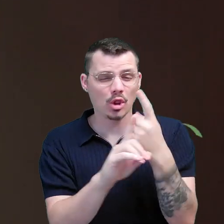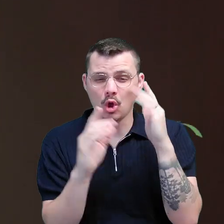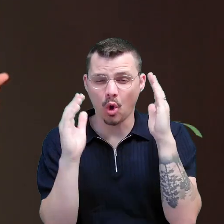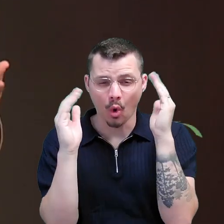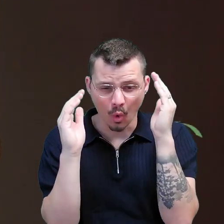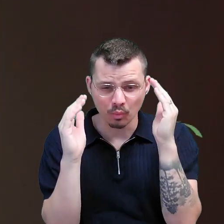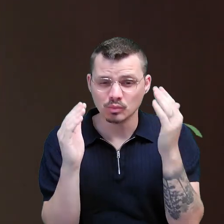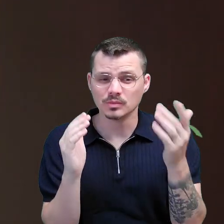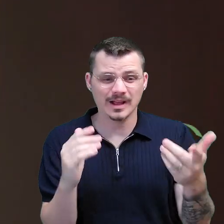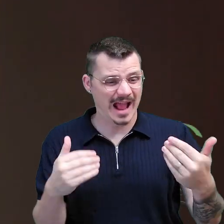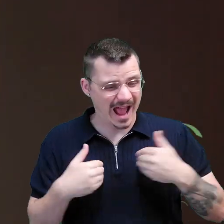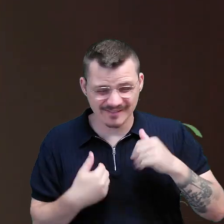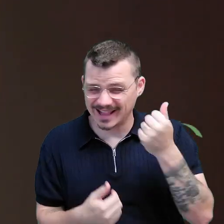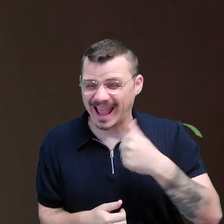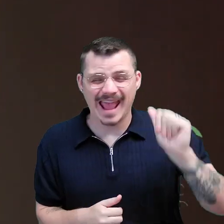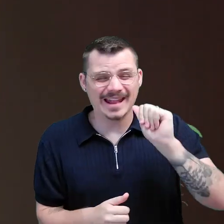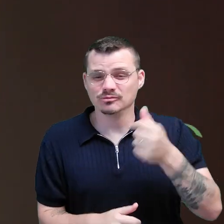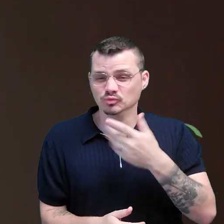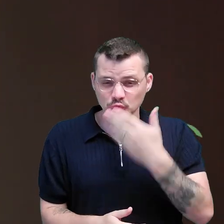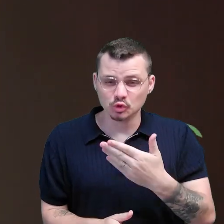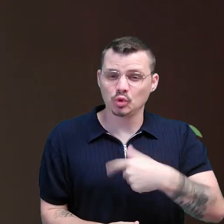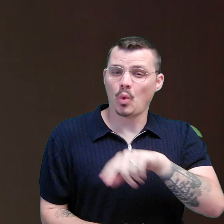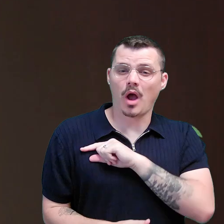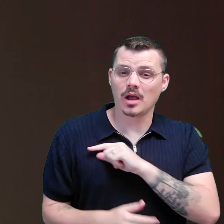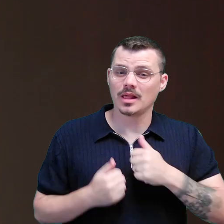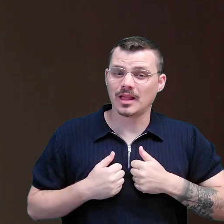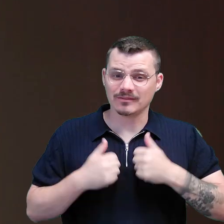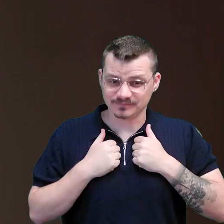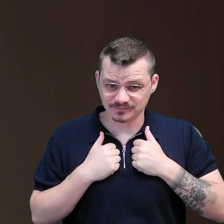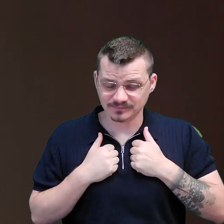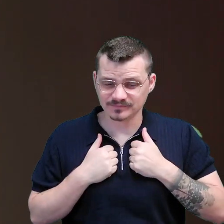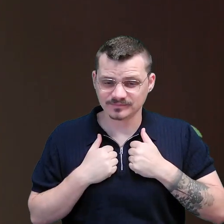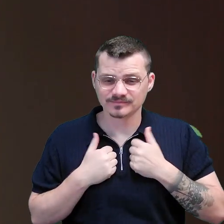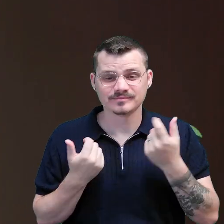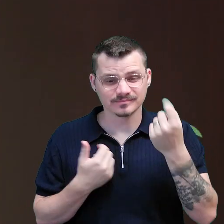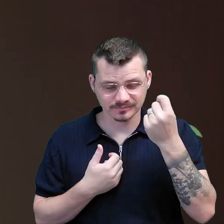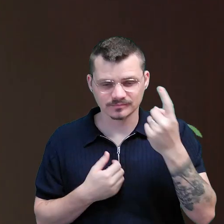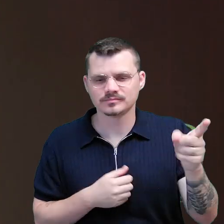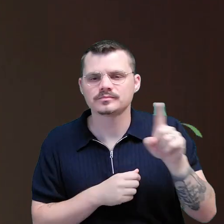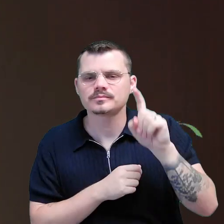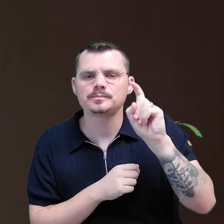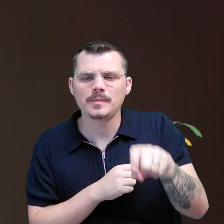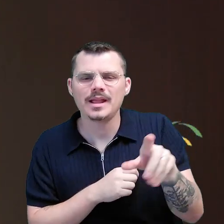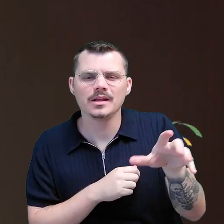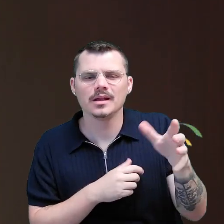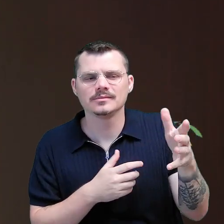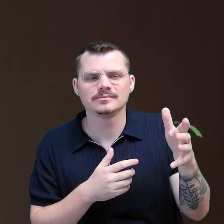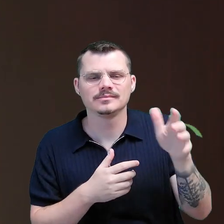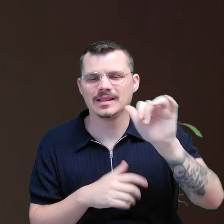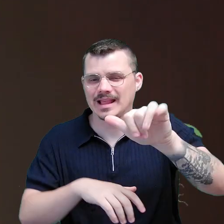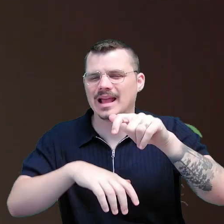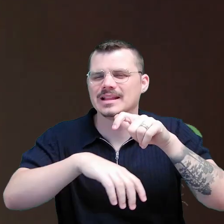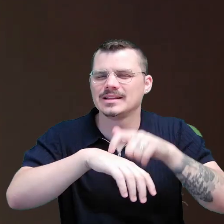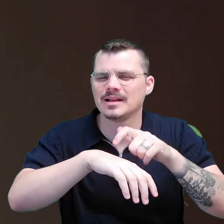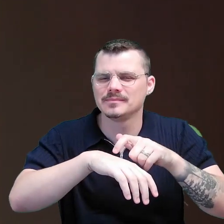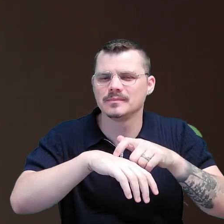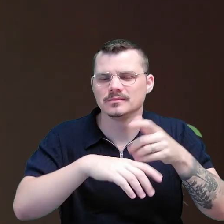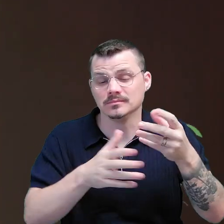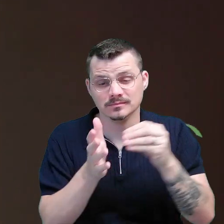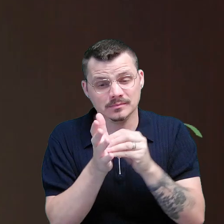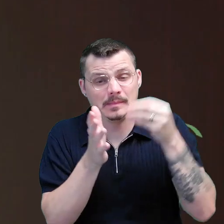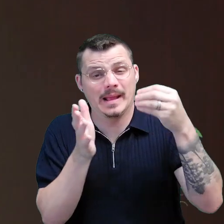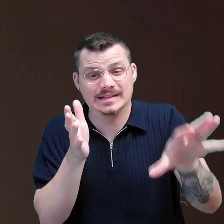have any kind of quality of life was if he would get their at that point,